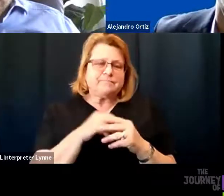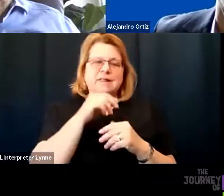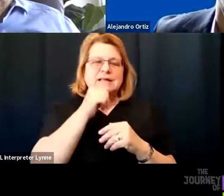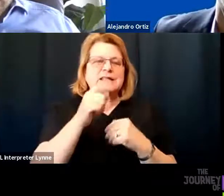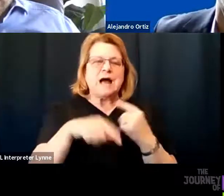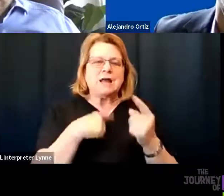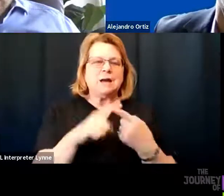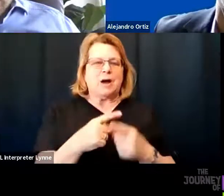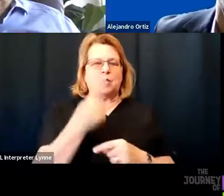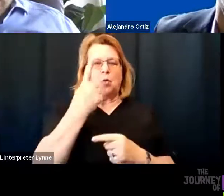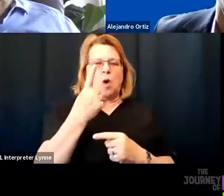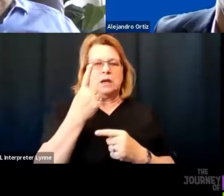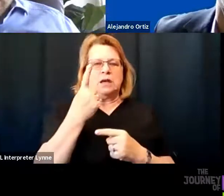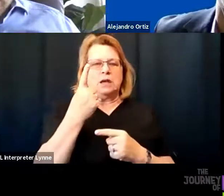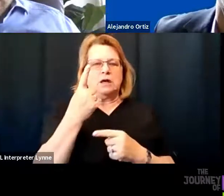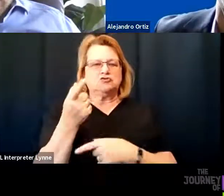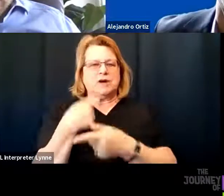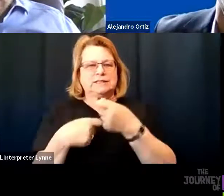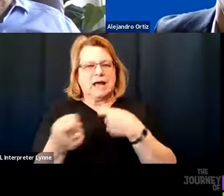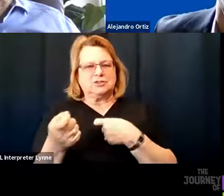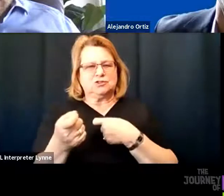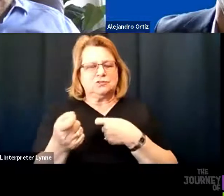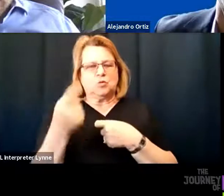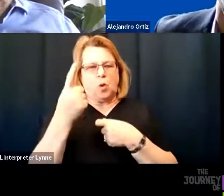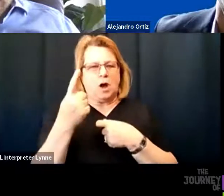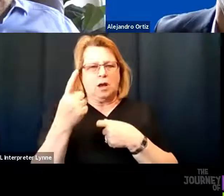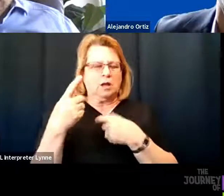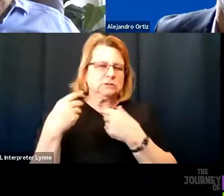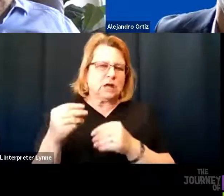transaction, just one transaction.